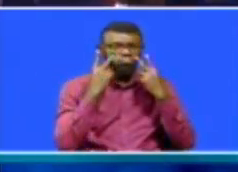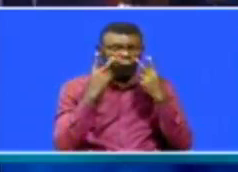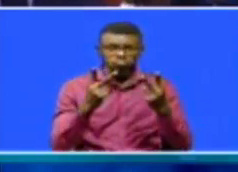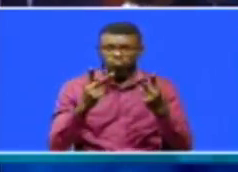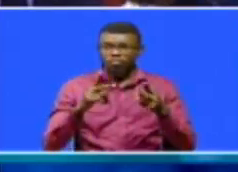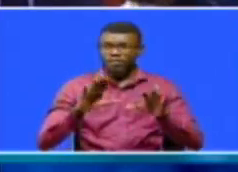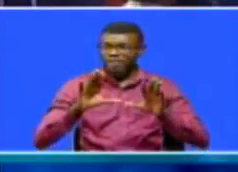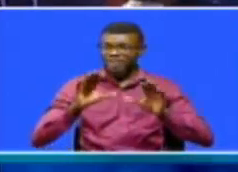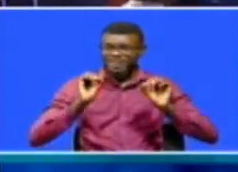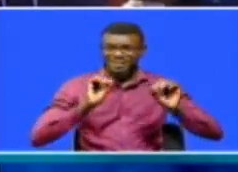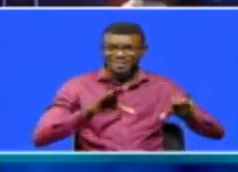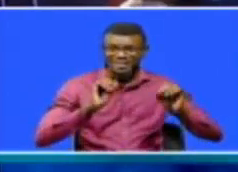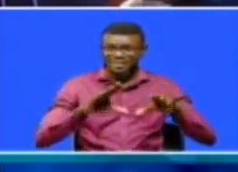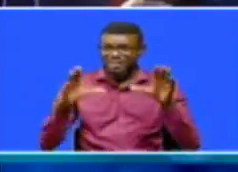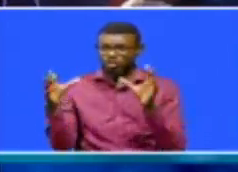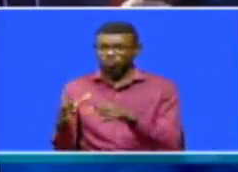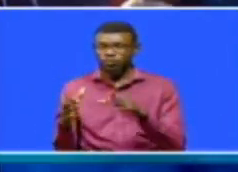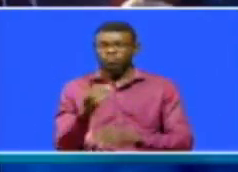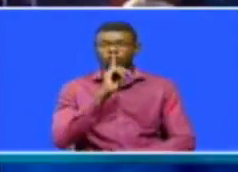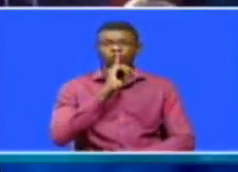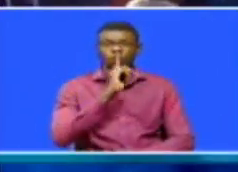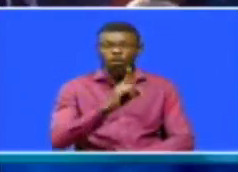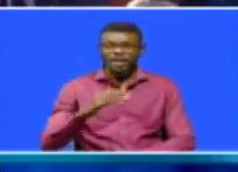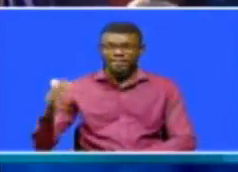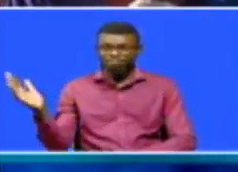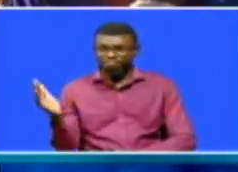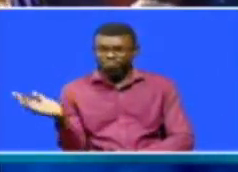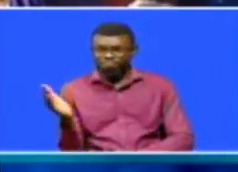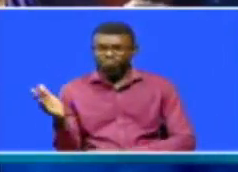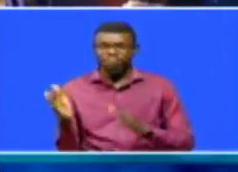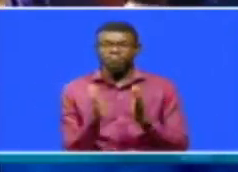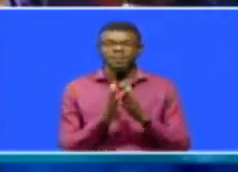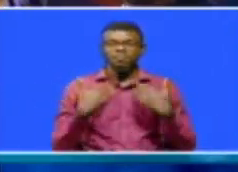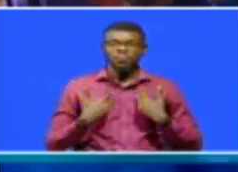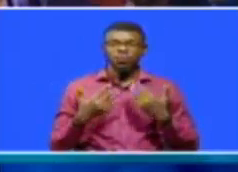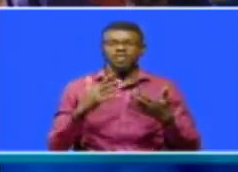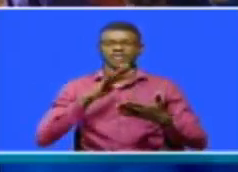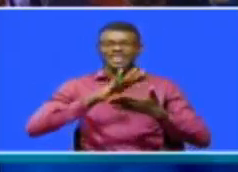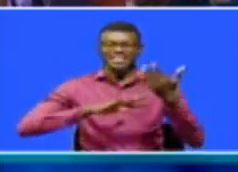early morning and directed touts and residents within the area to demolish his fence.